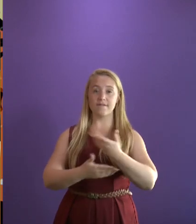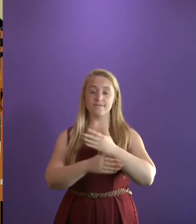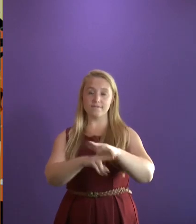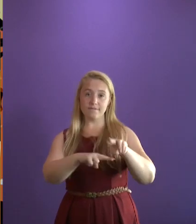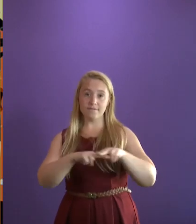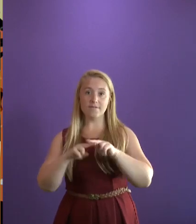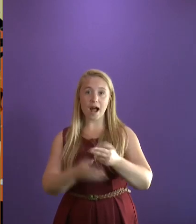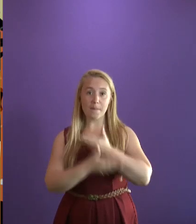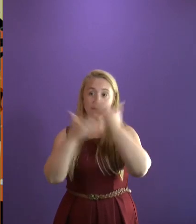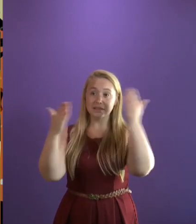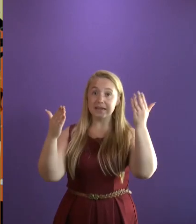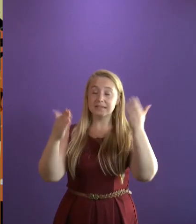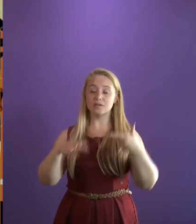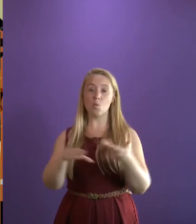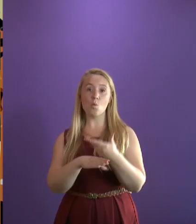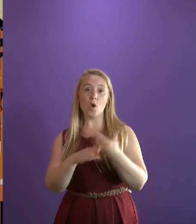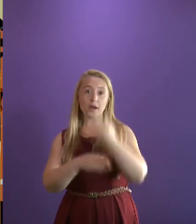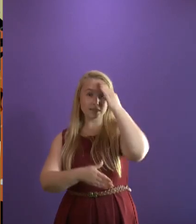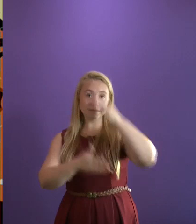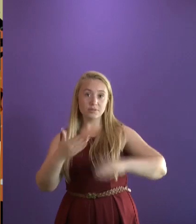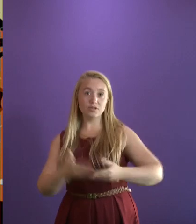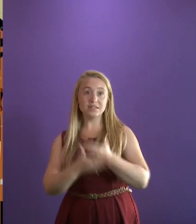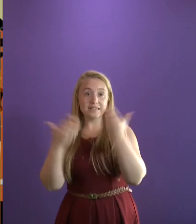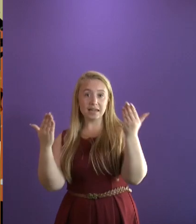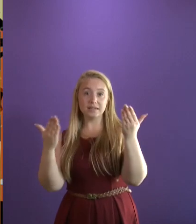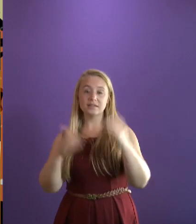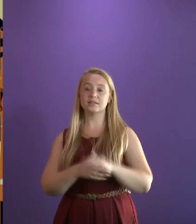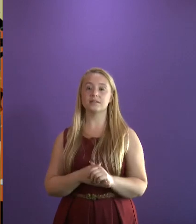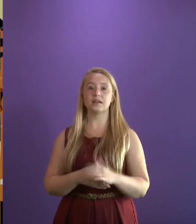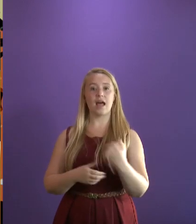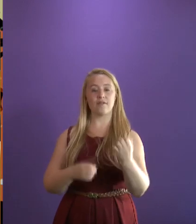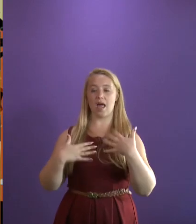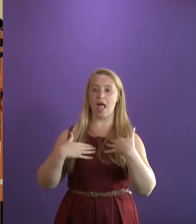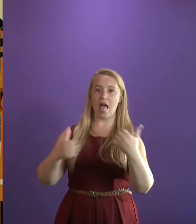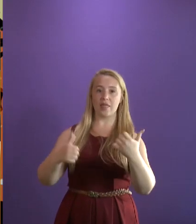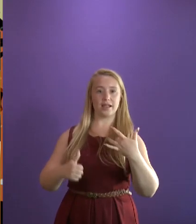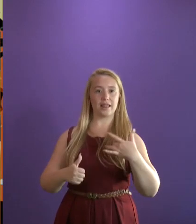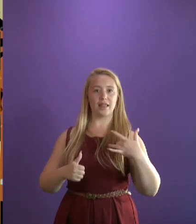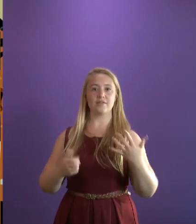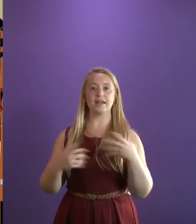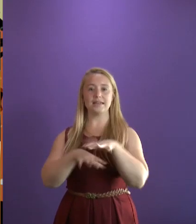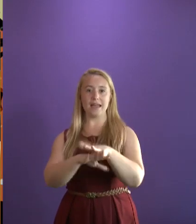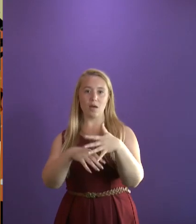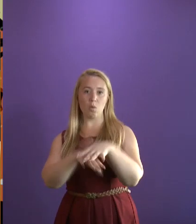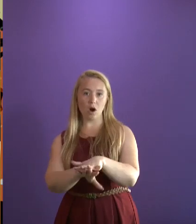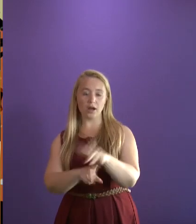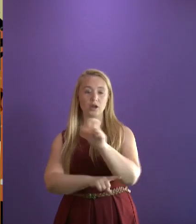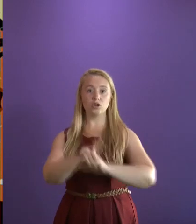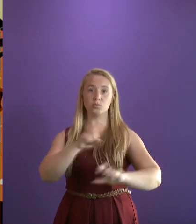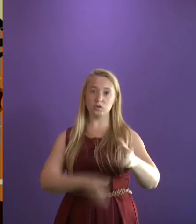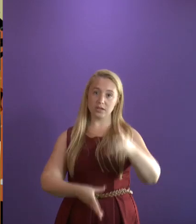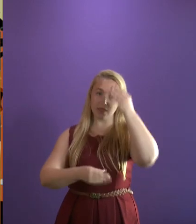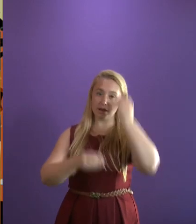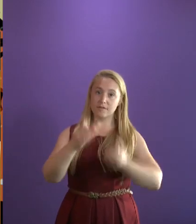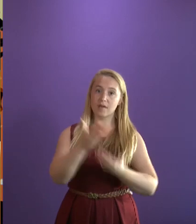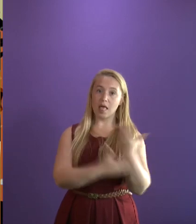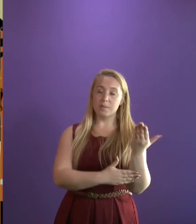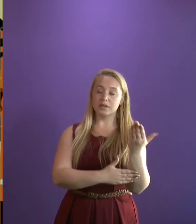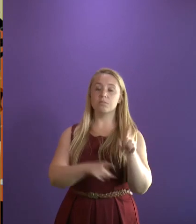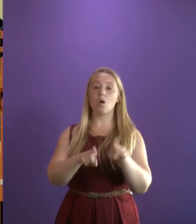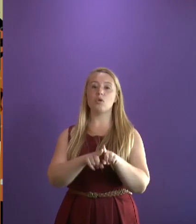work experience days. We have people like the Healthy Living Network, Community Learning Development, and the Burnfoot Growing